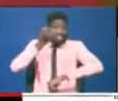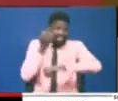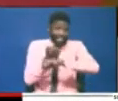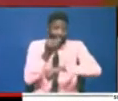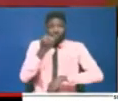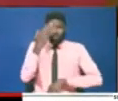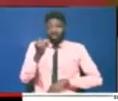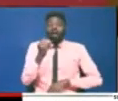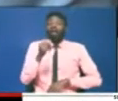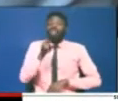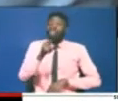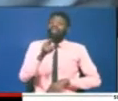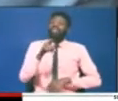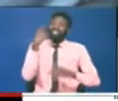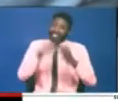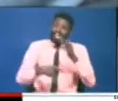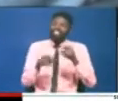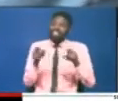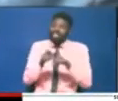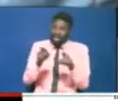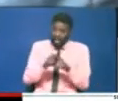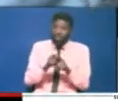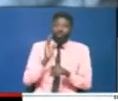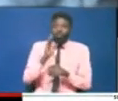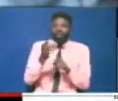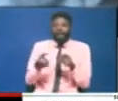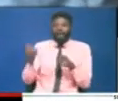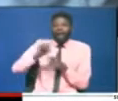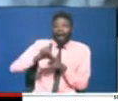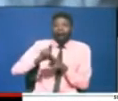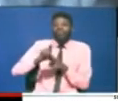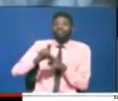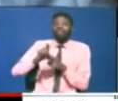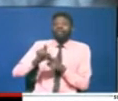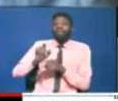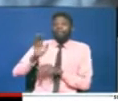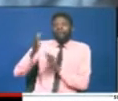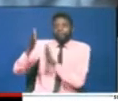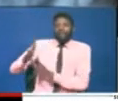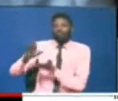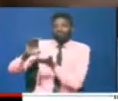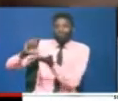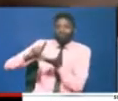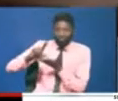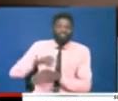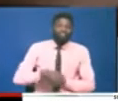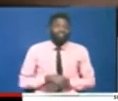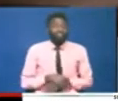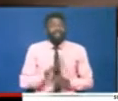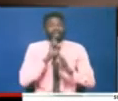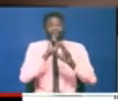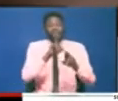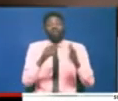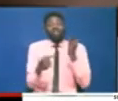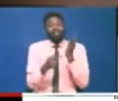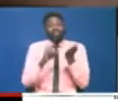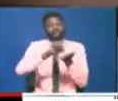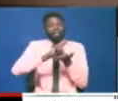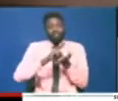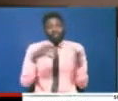loaded into the pricing transferred to the consumer as a cost. A report by digital lenders released early this year shows